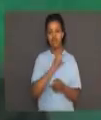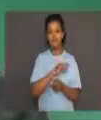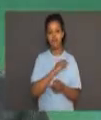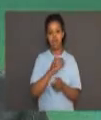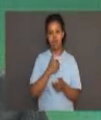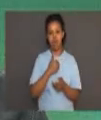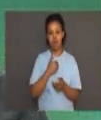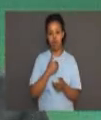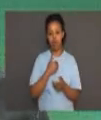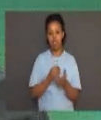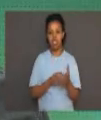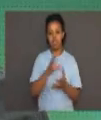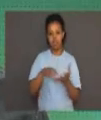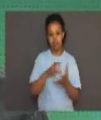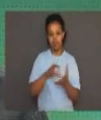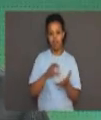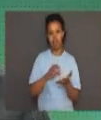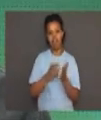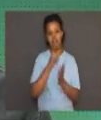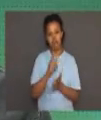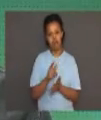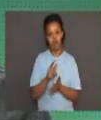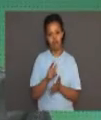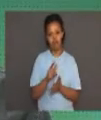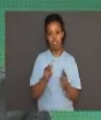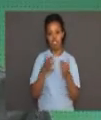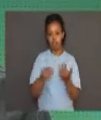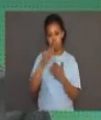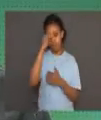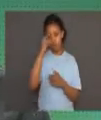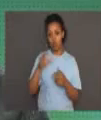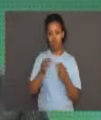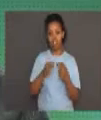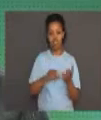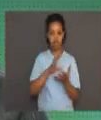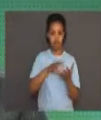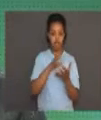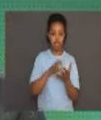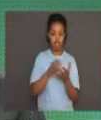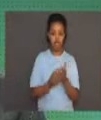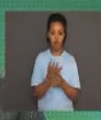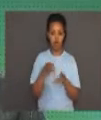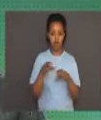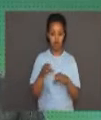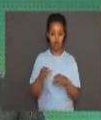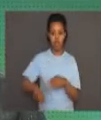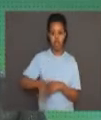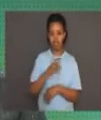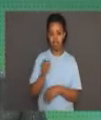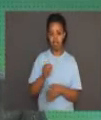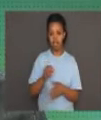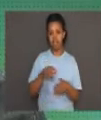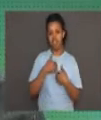breed. We have learned that selective breeding produces plants and